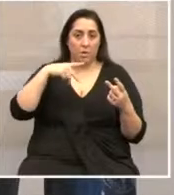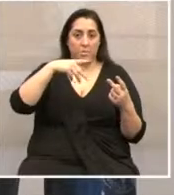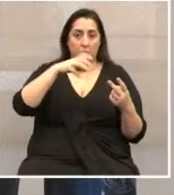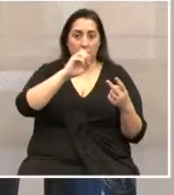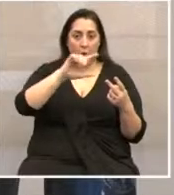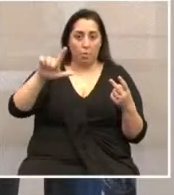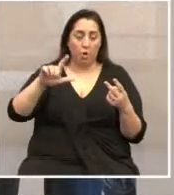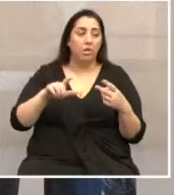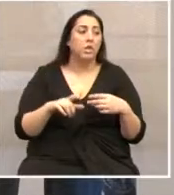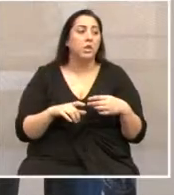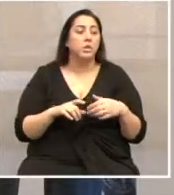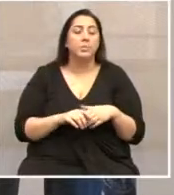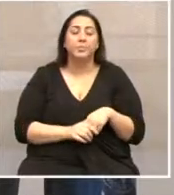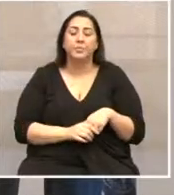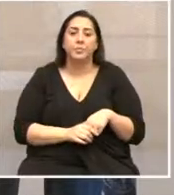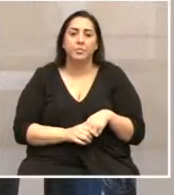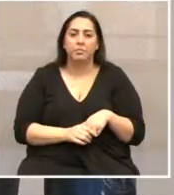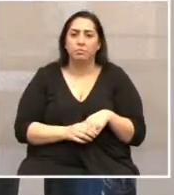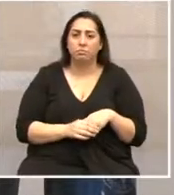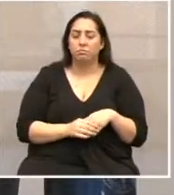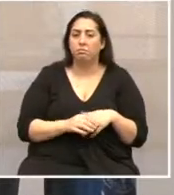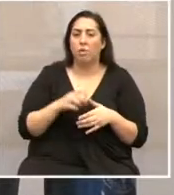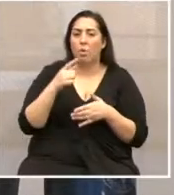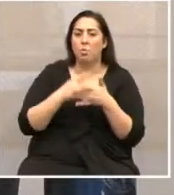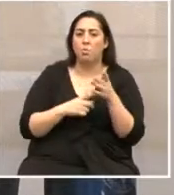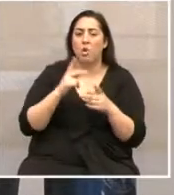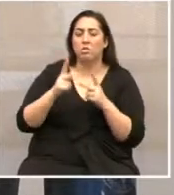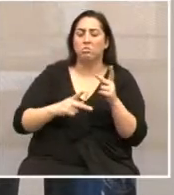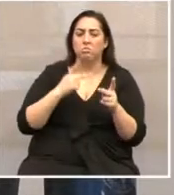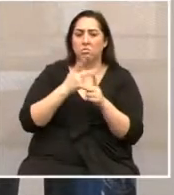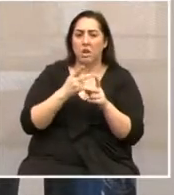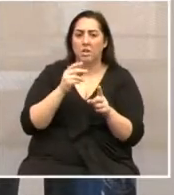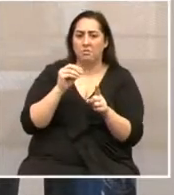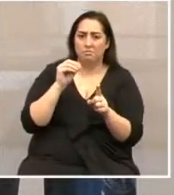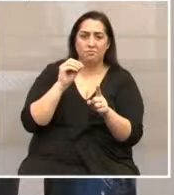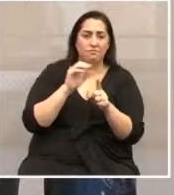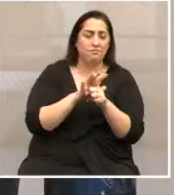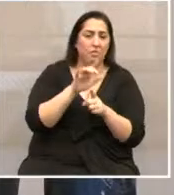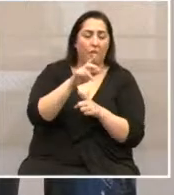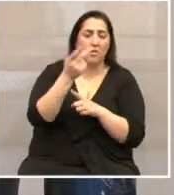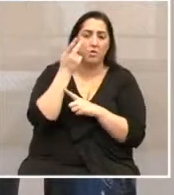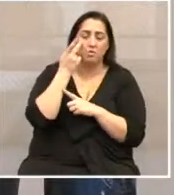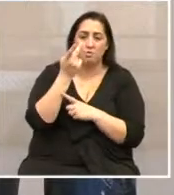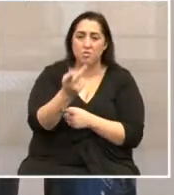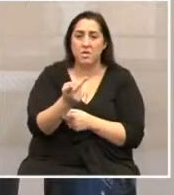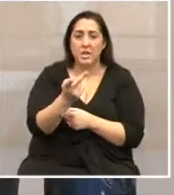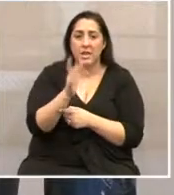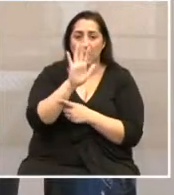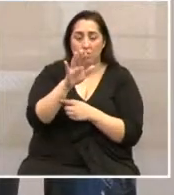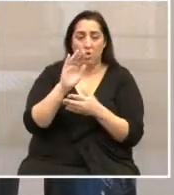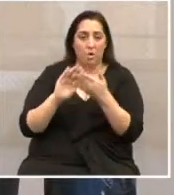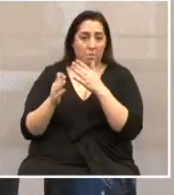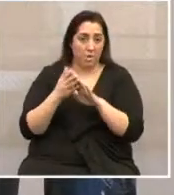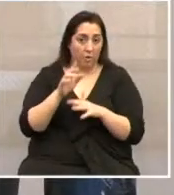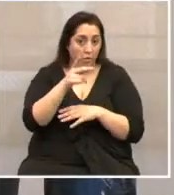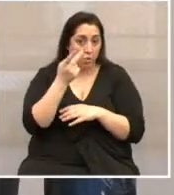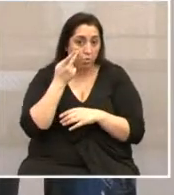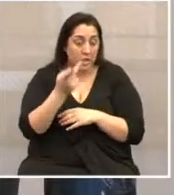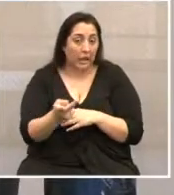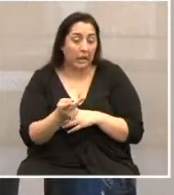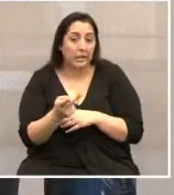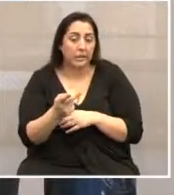that you have represented, what kind of impact have you seen, and do you actually see a harm,